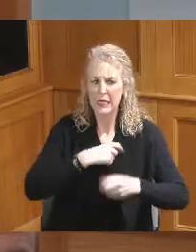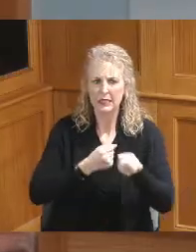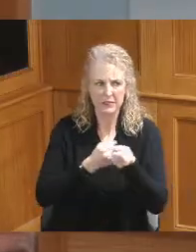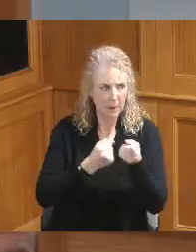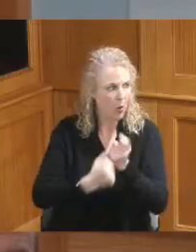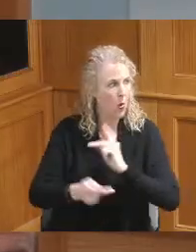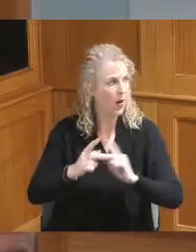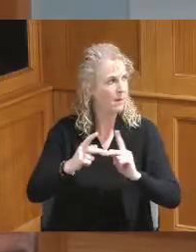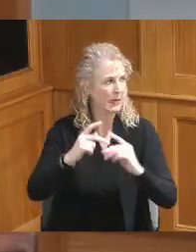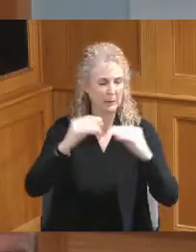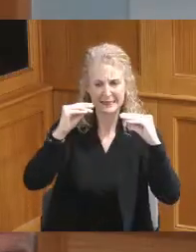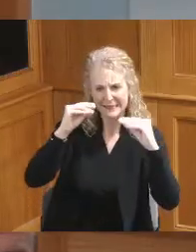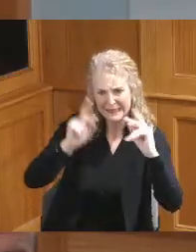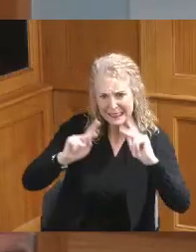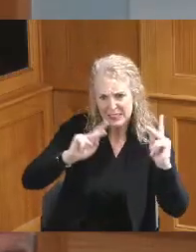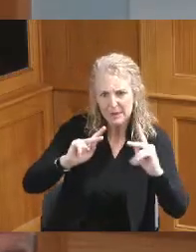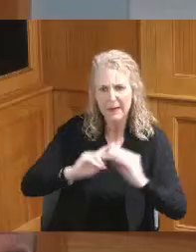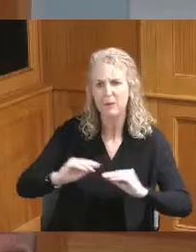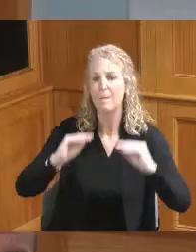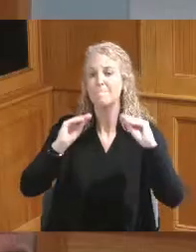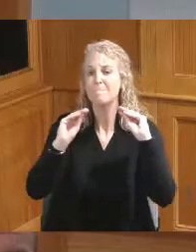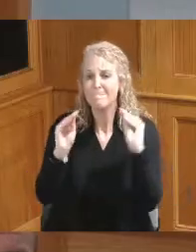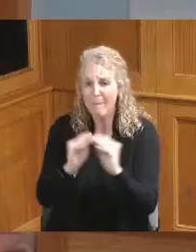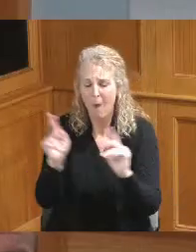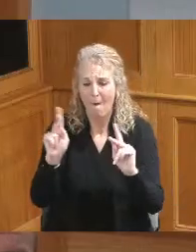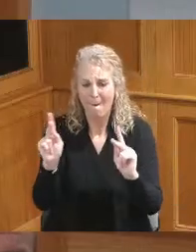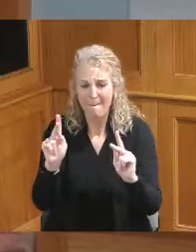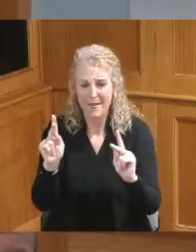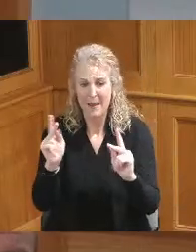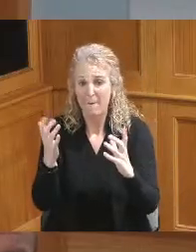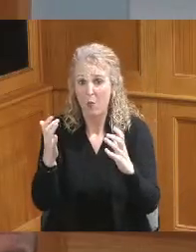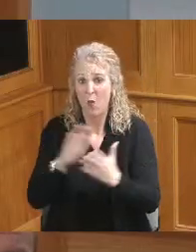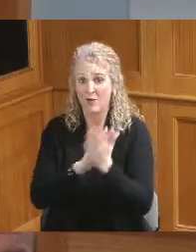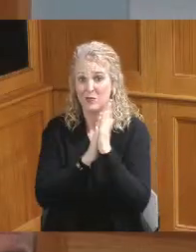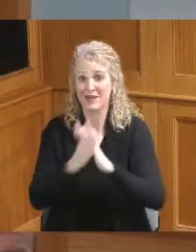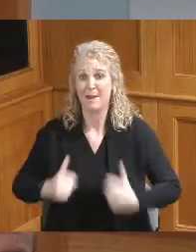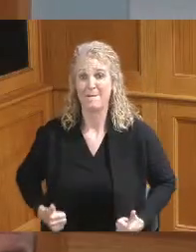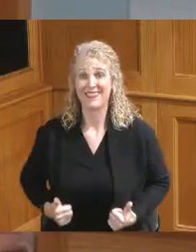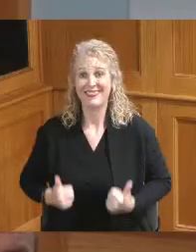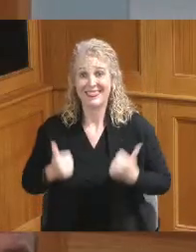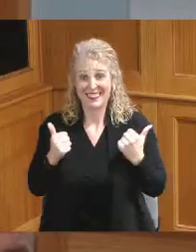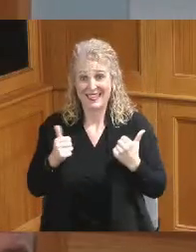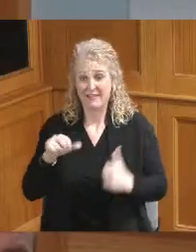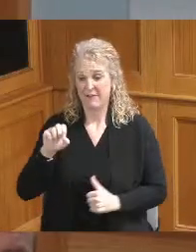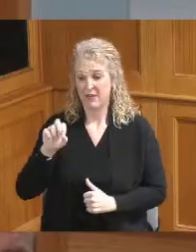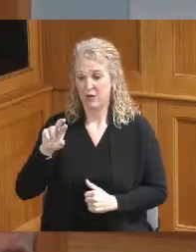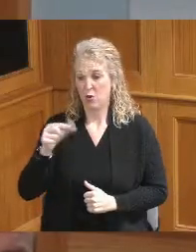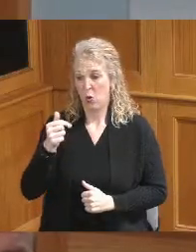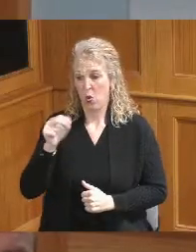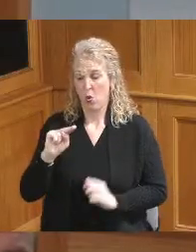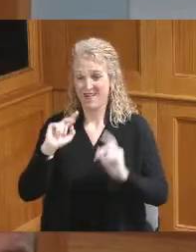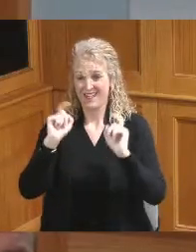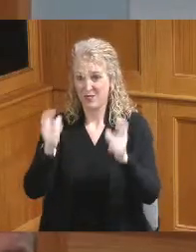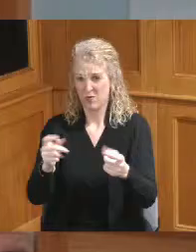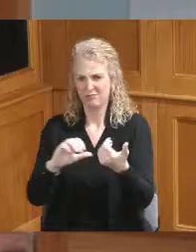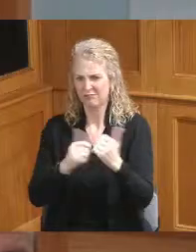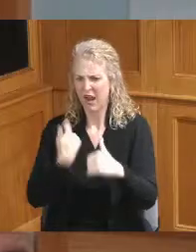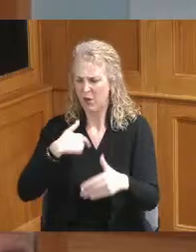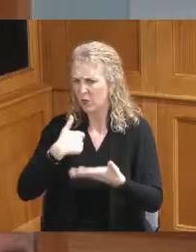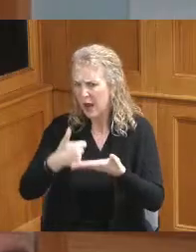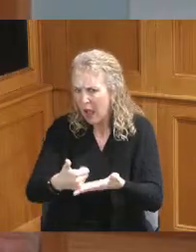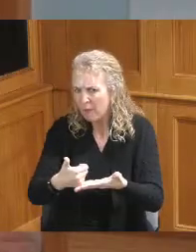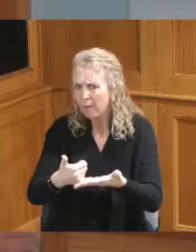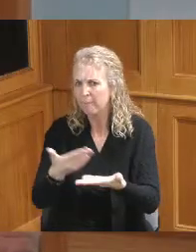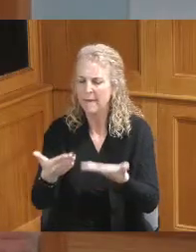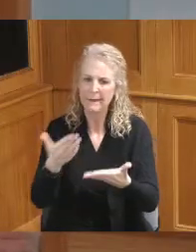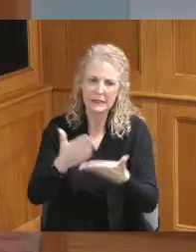community about the need for more folks to consider living organ donation? How can we do something that helps combat some of the